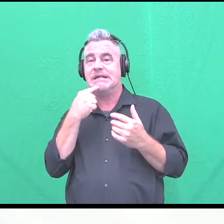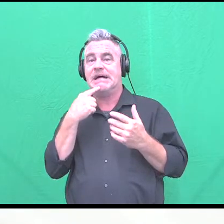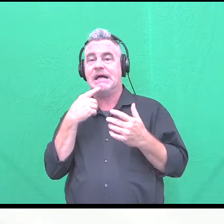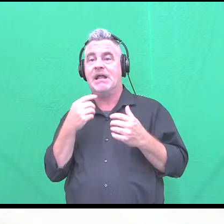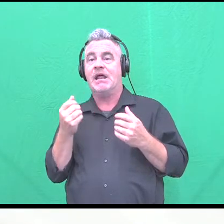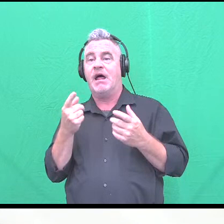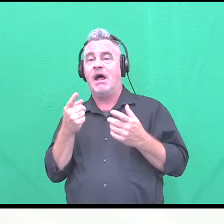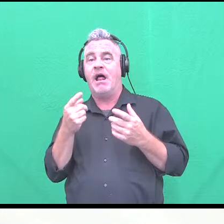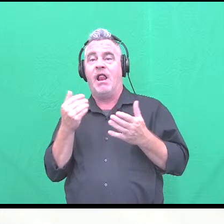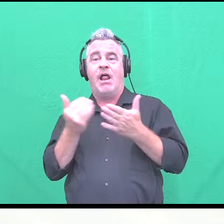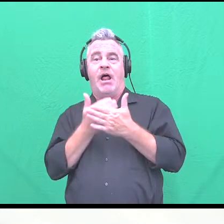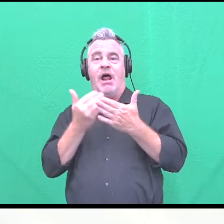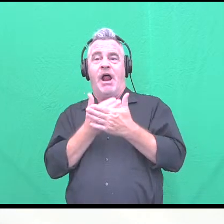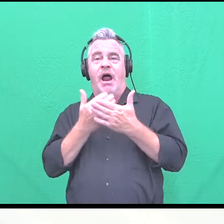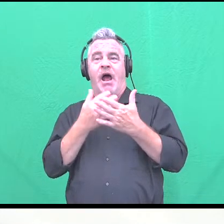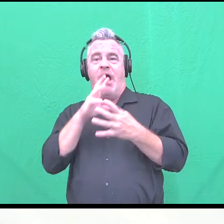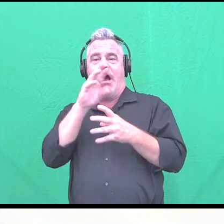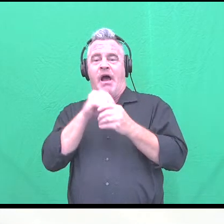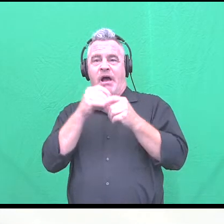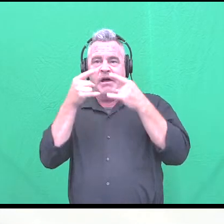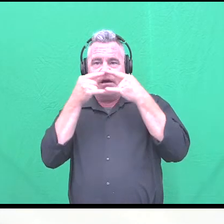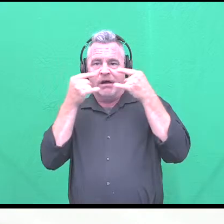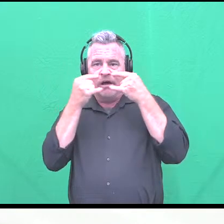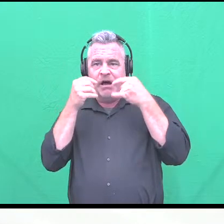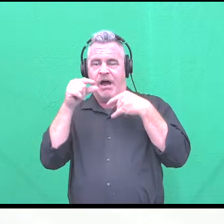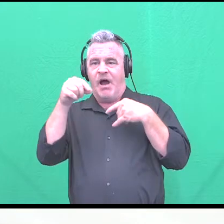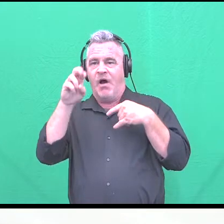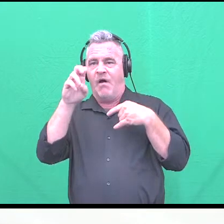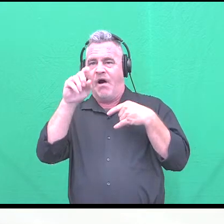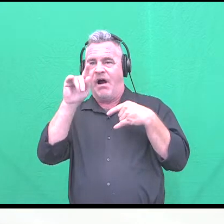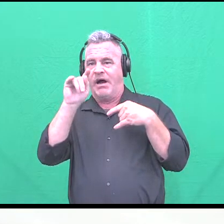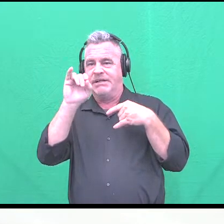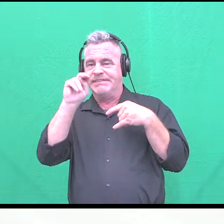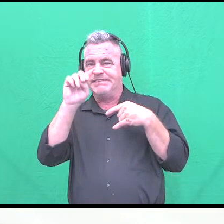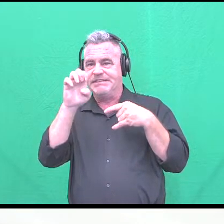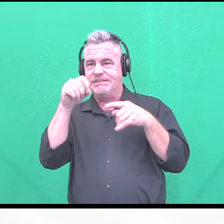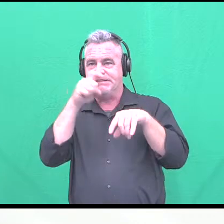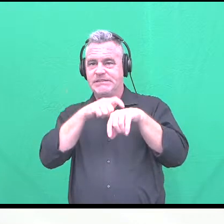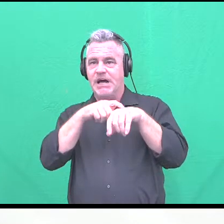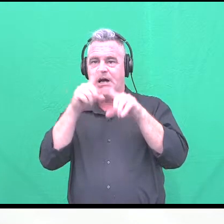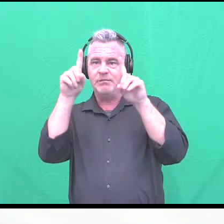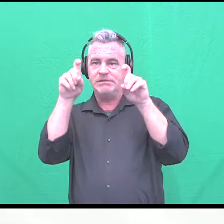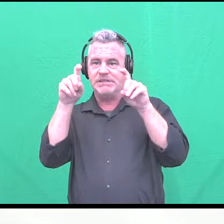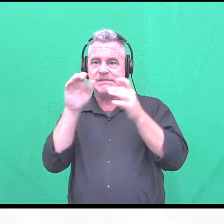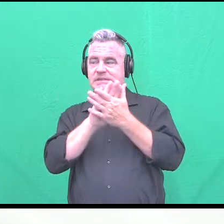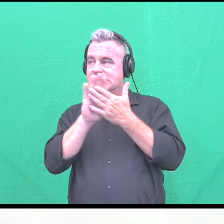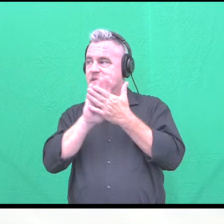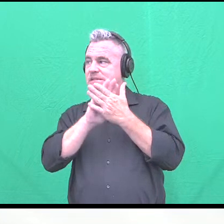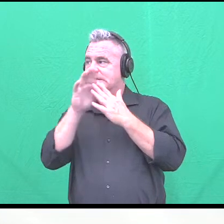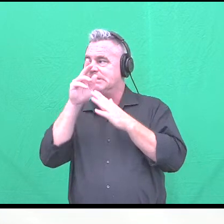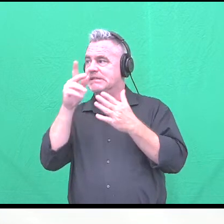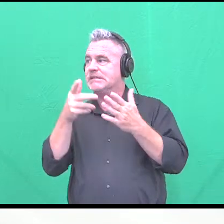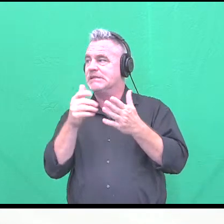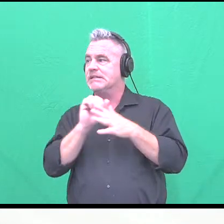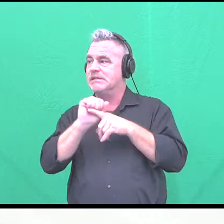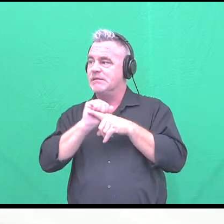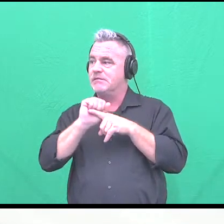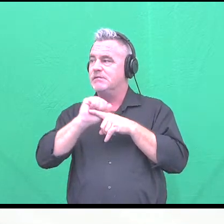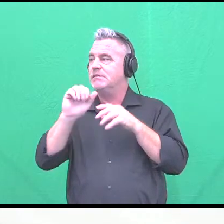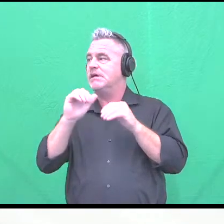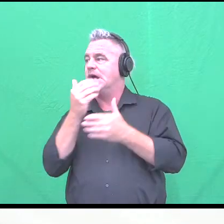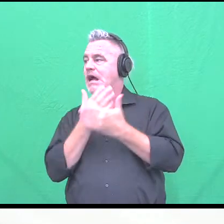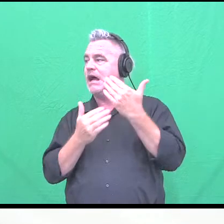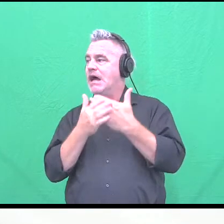includes things about mask, quarantine time, testing, cleaning practices, hand washing routines,